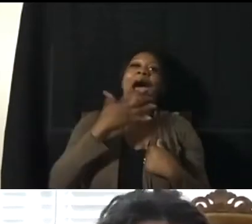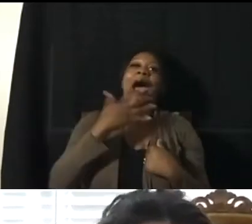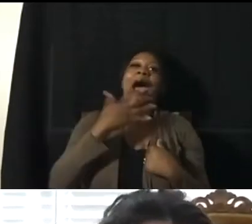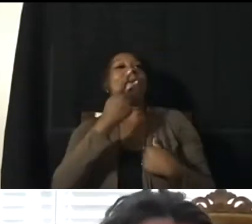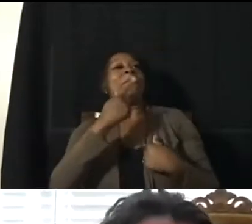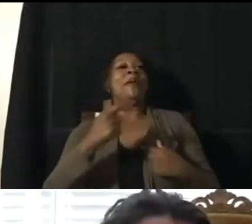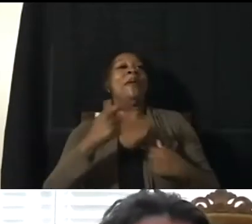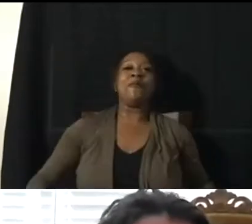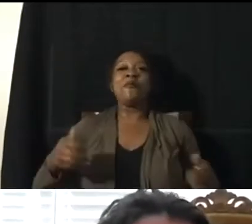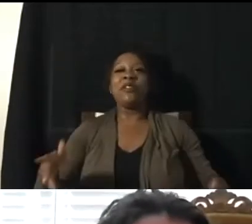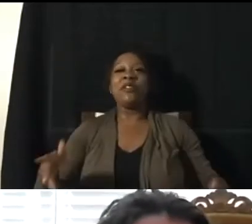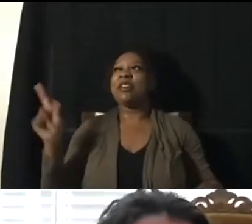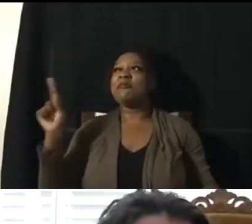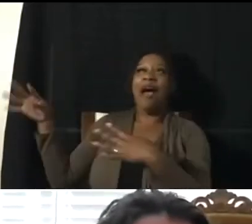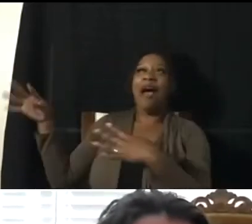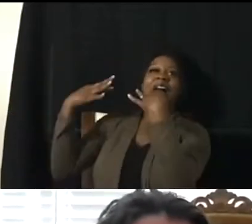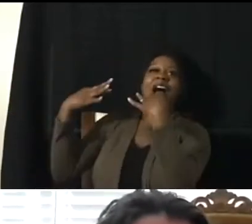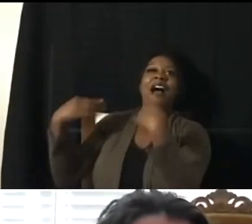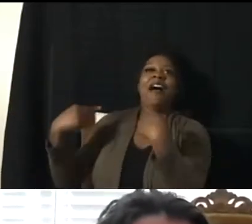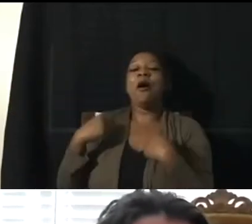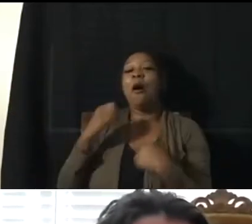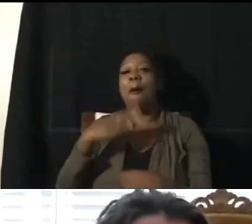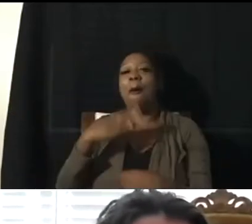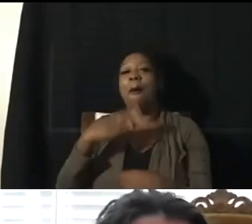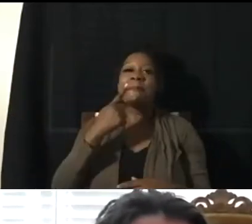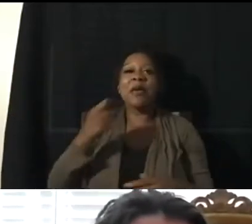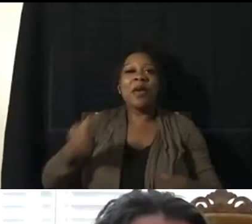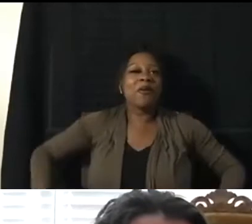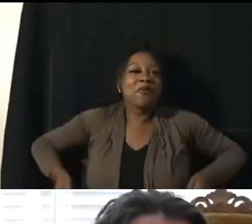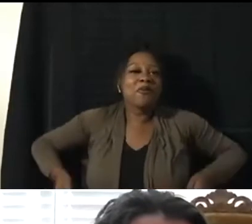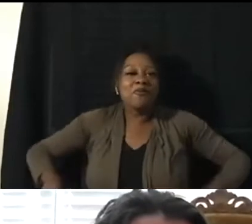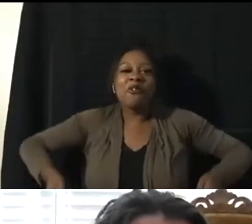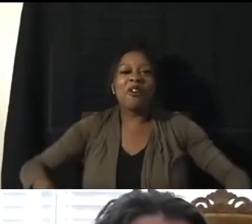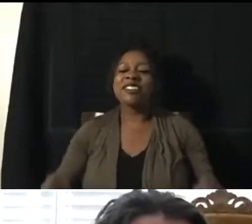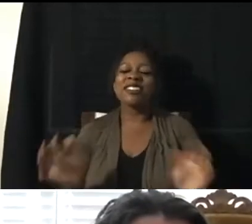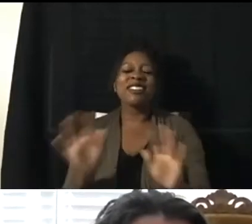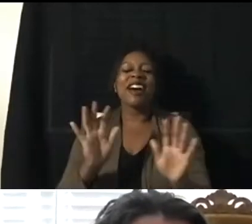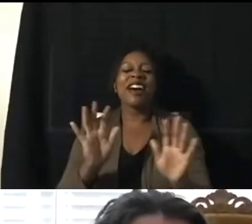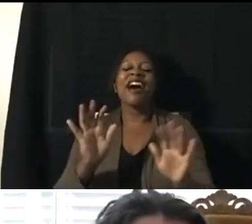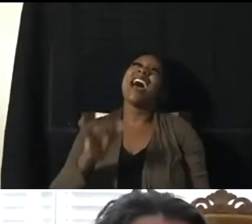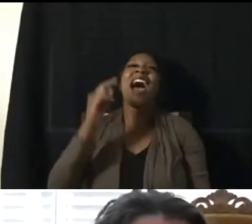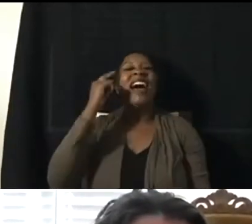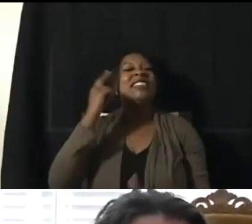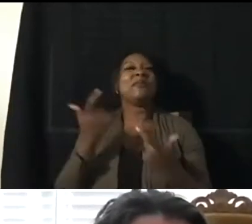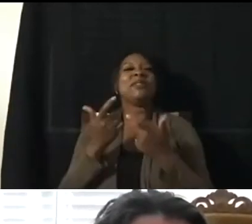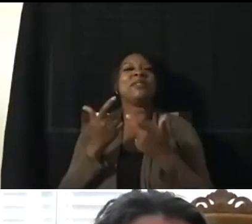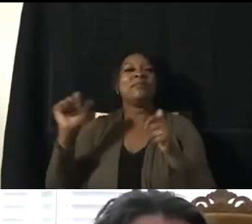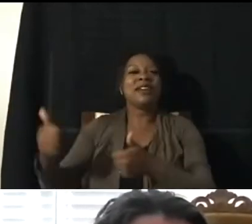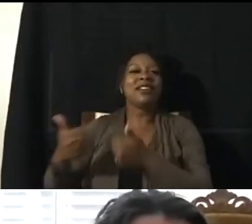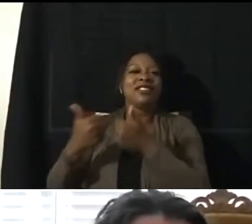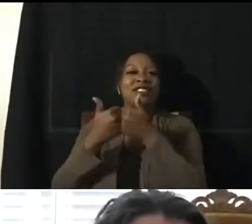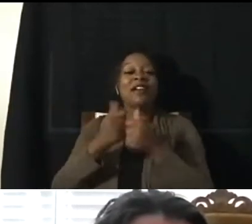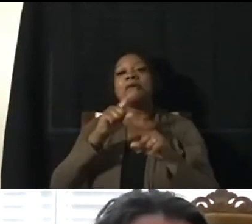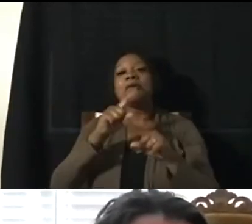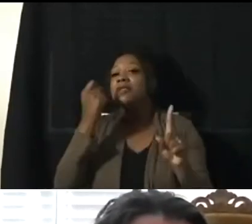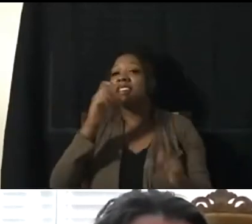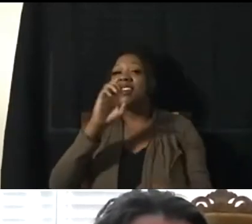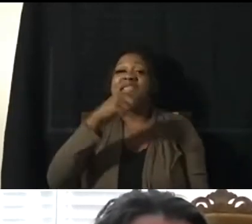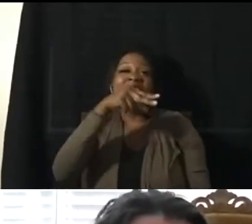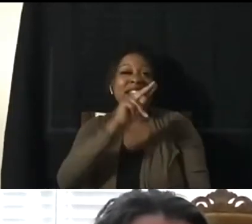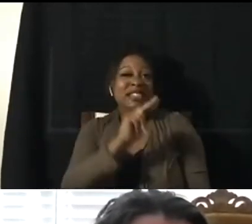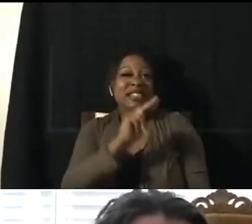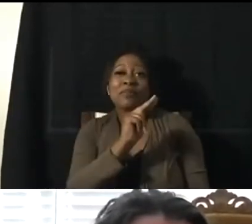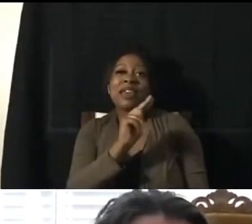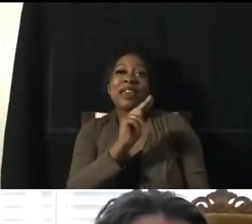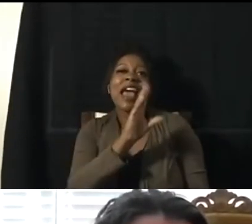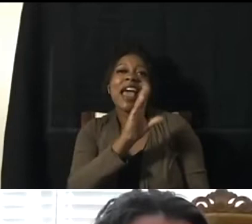away, or my hot pink crutches. So I think those were the biggest hurdles, but ESPN, and has been, even on all my different